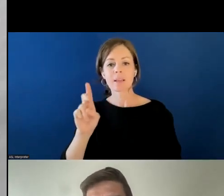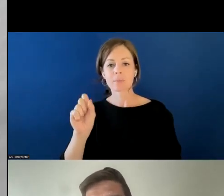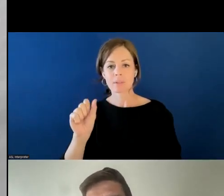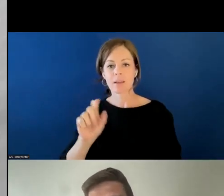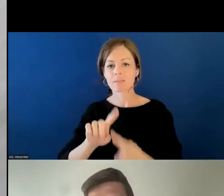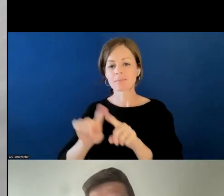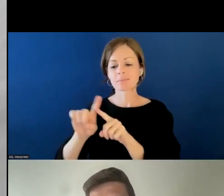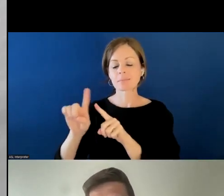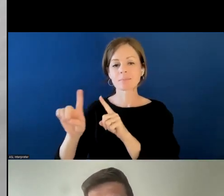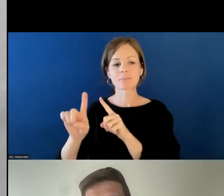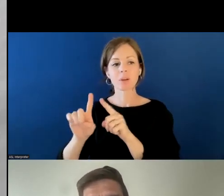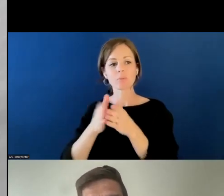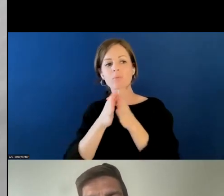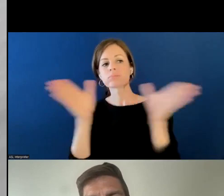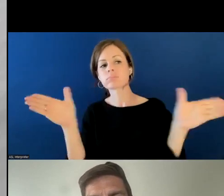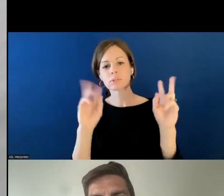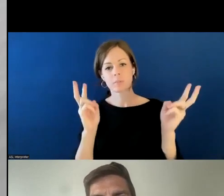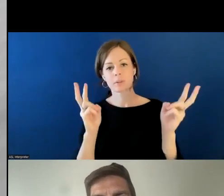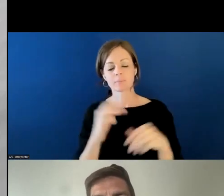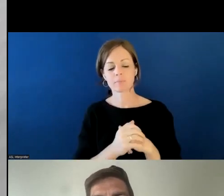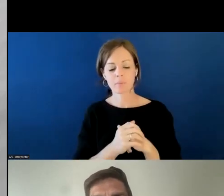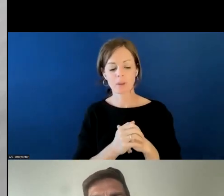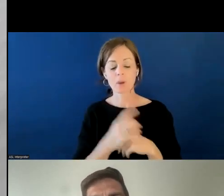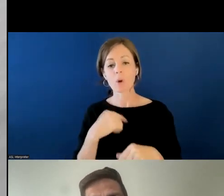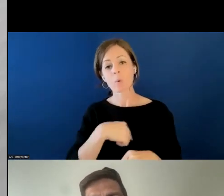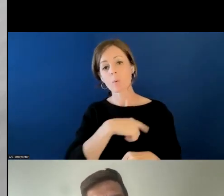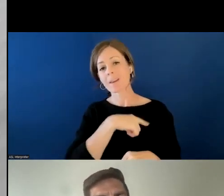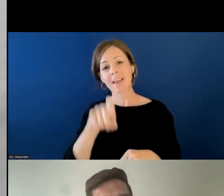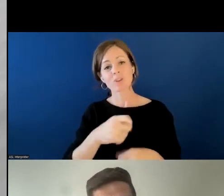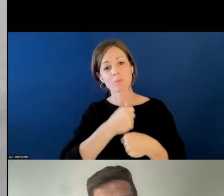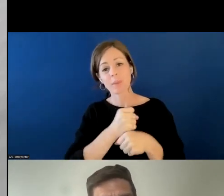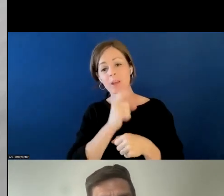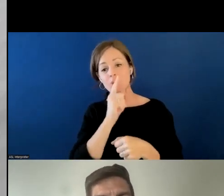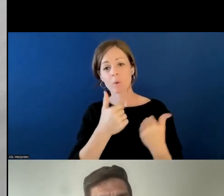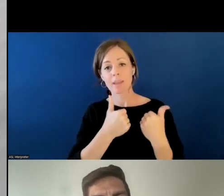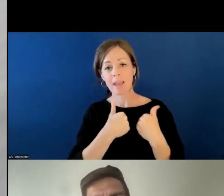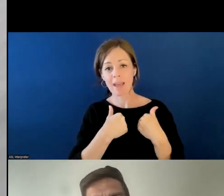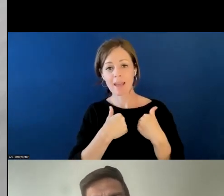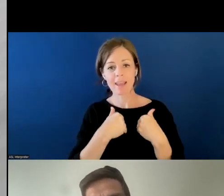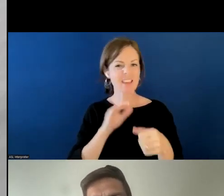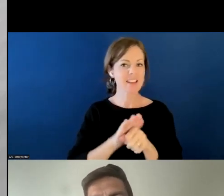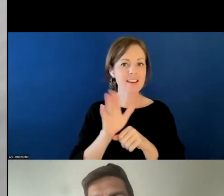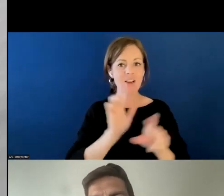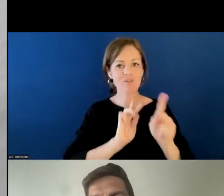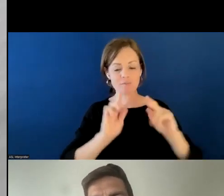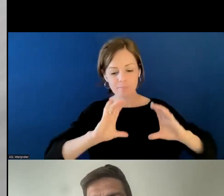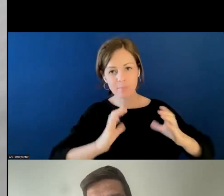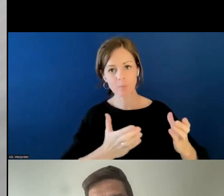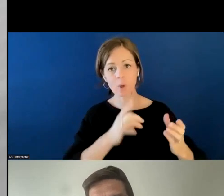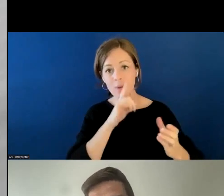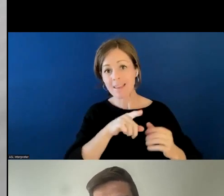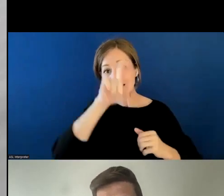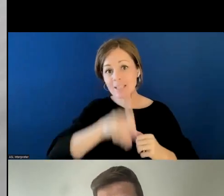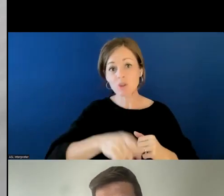And as we look at this, we had to ensure that we had as much of a sample of our populations that really need to hear this